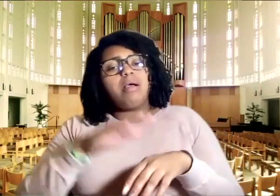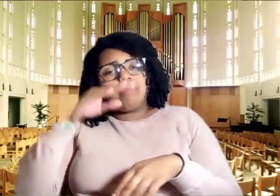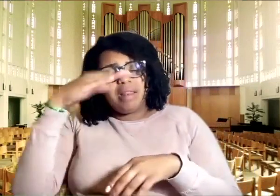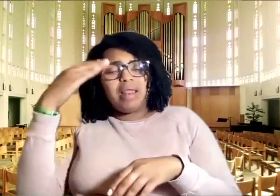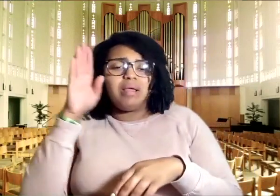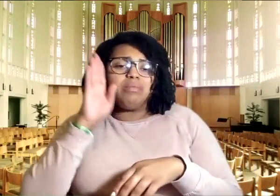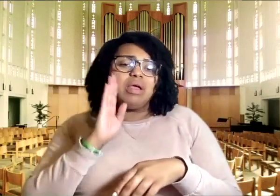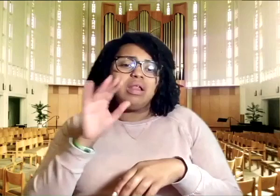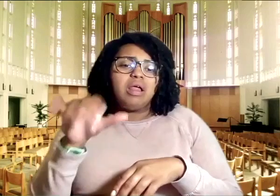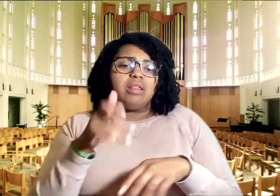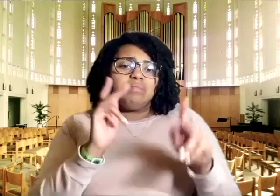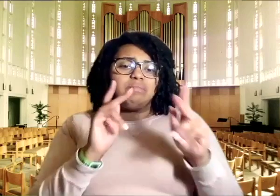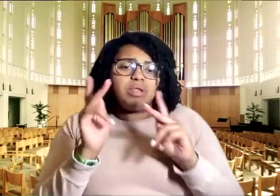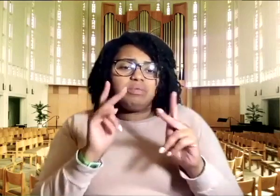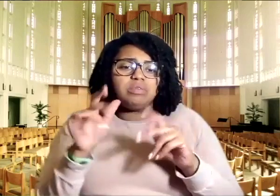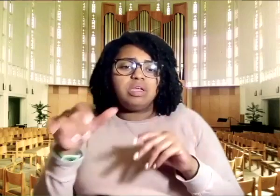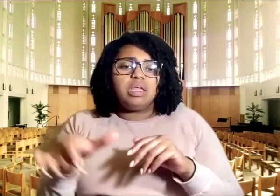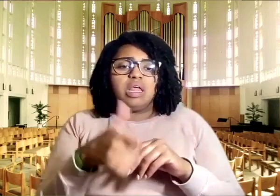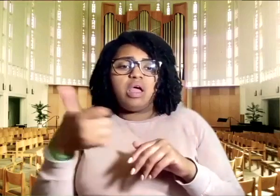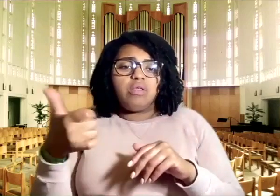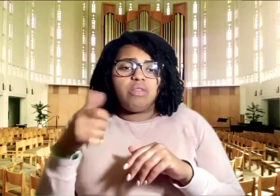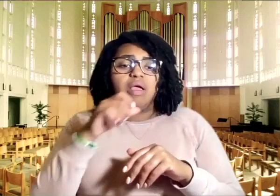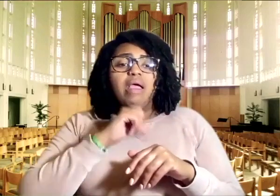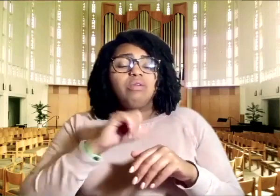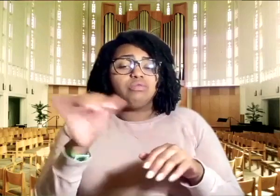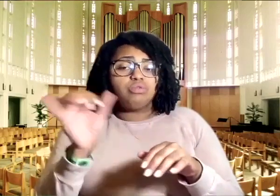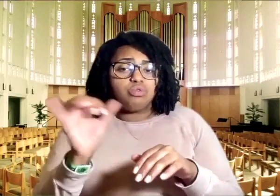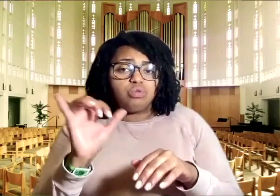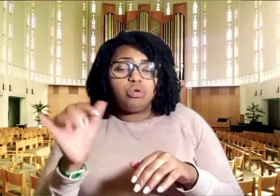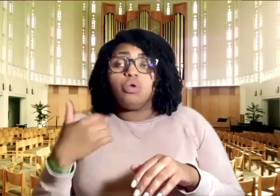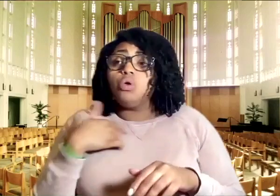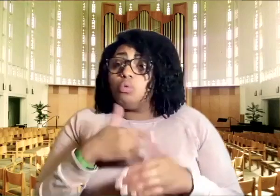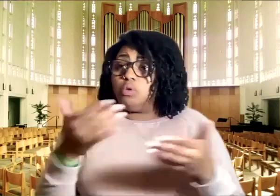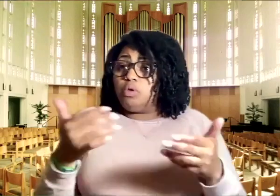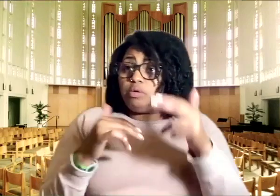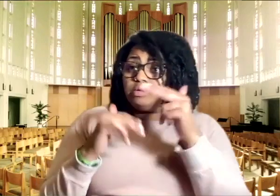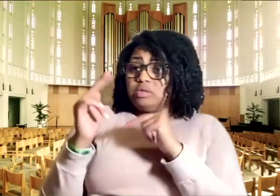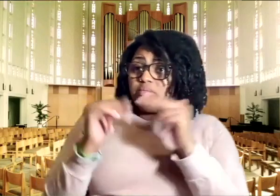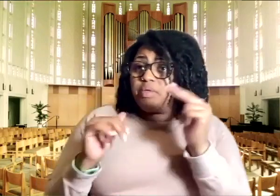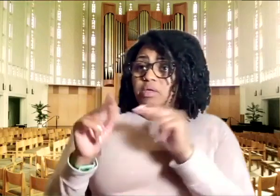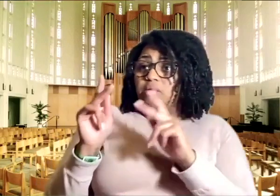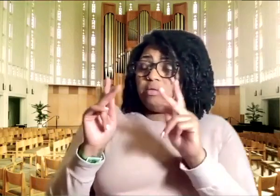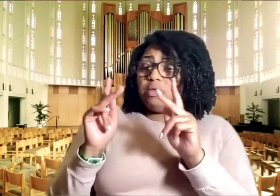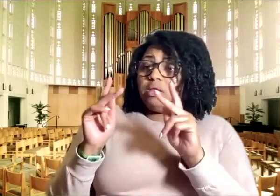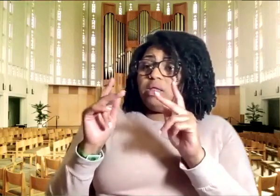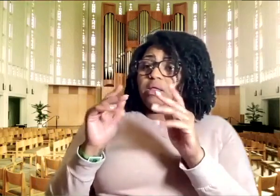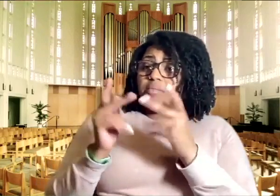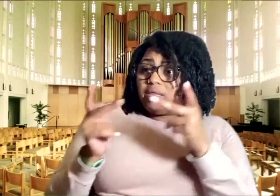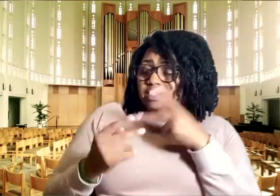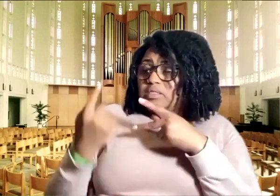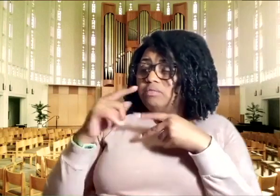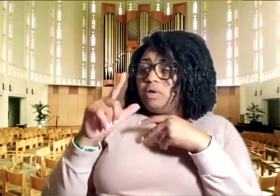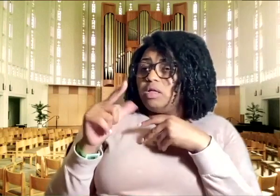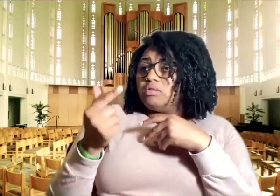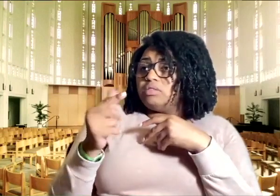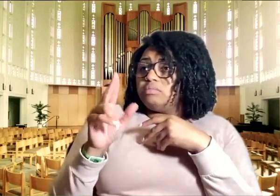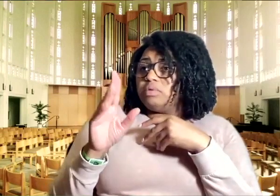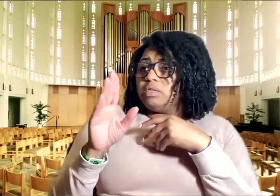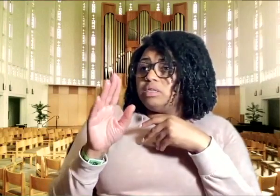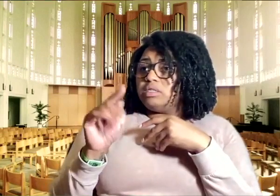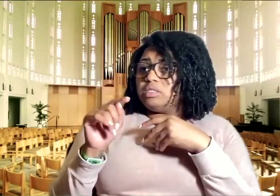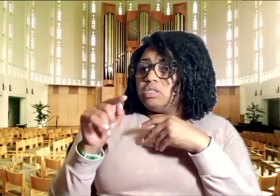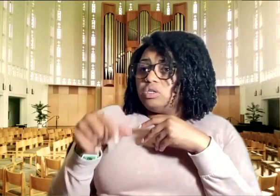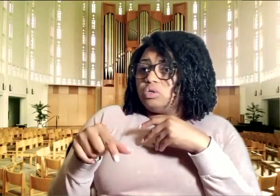on behalf of the elders. We are called to build buildings for LGBTQ folks who are elders and have nowhere to go.